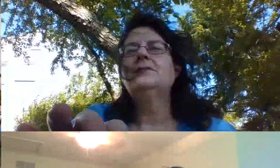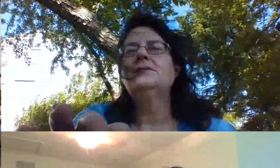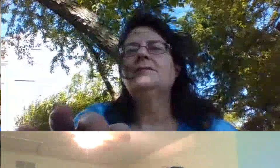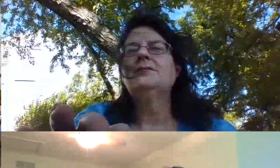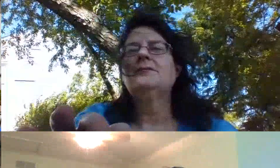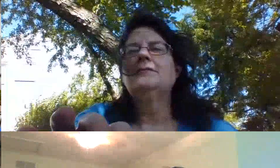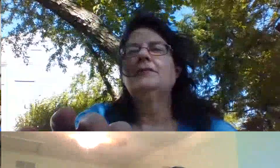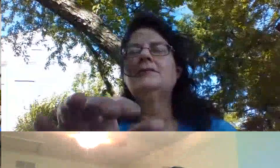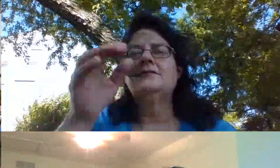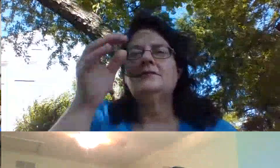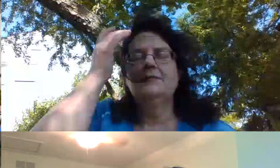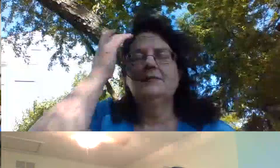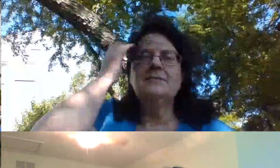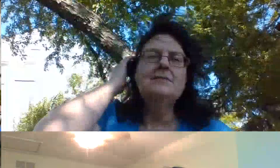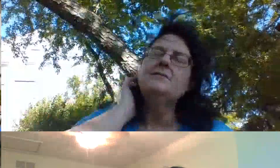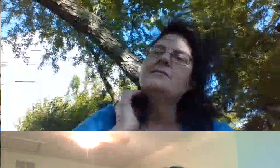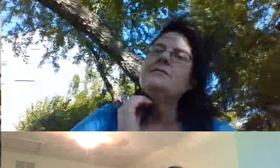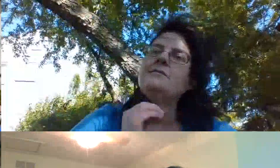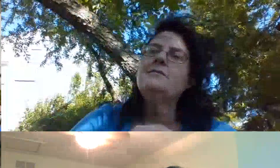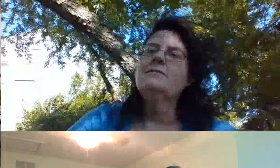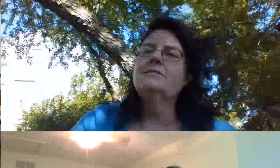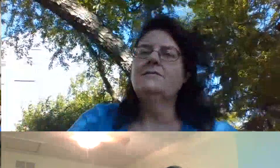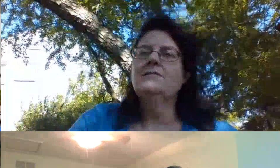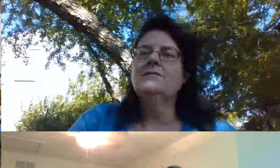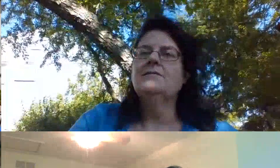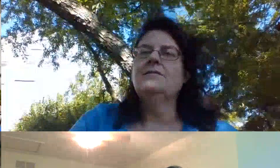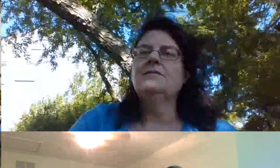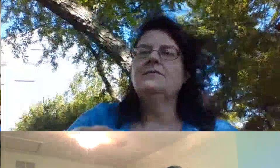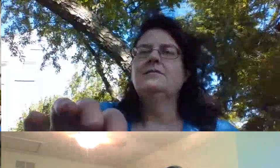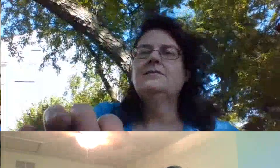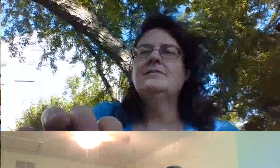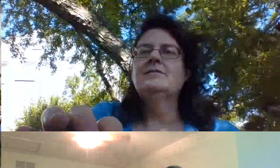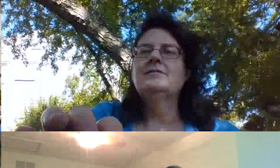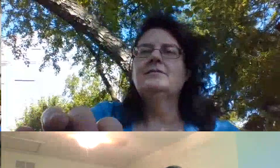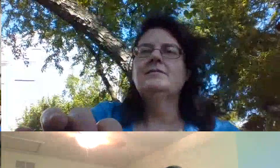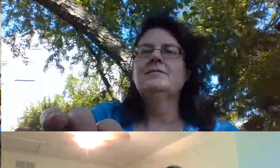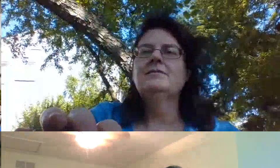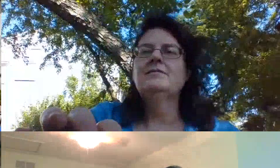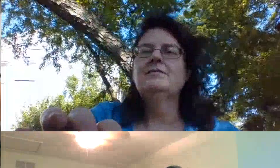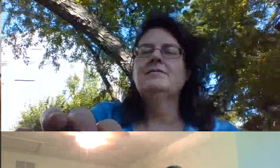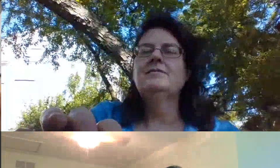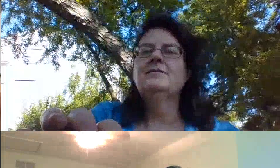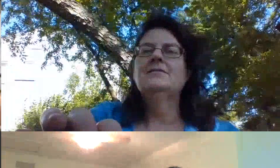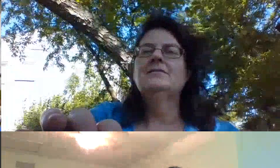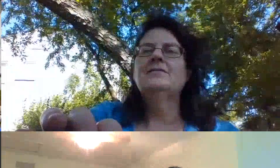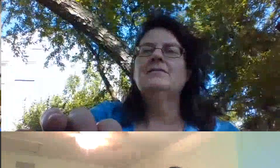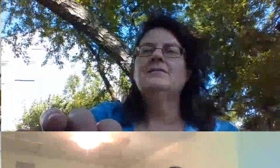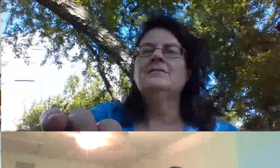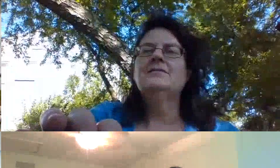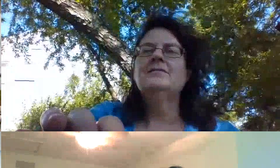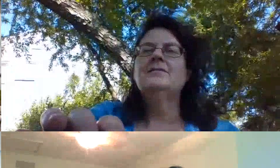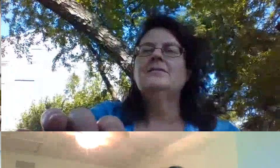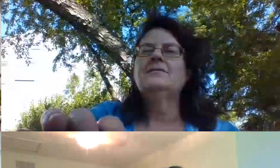I'm not sure exactly what happened, but I mean, if you wanted to try, you guys just make sure you click